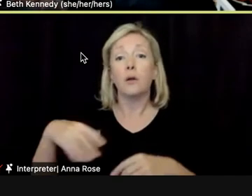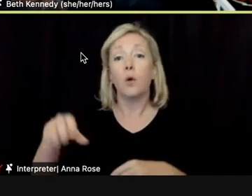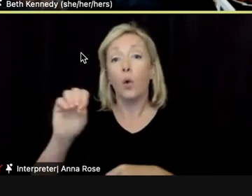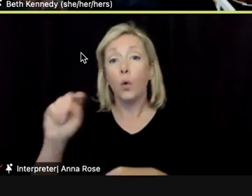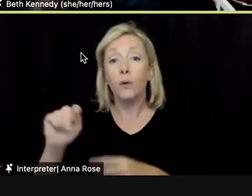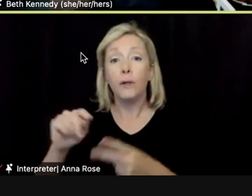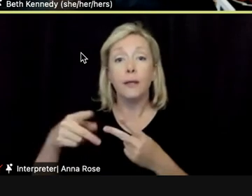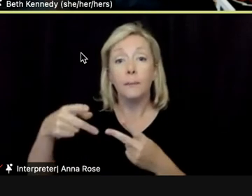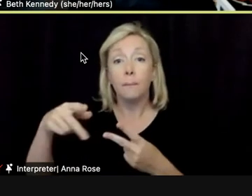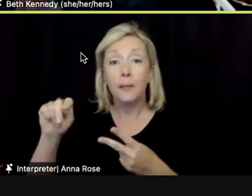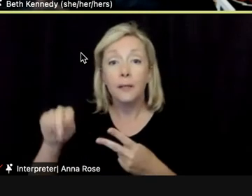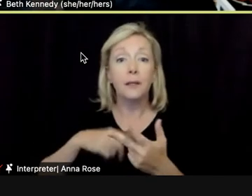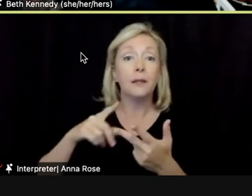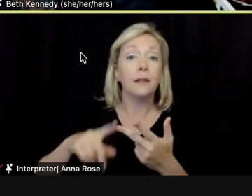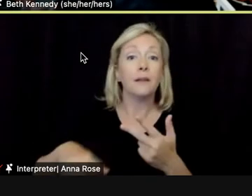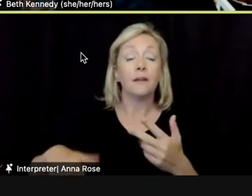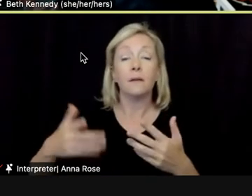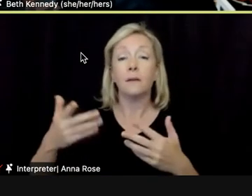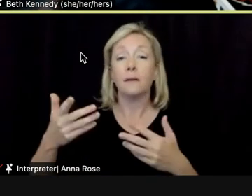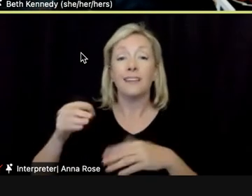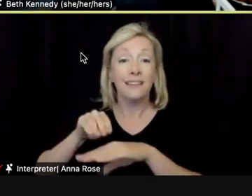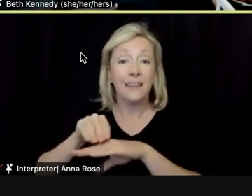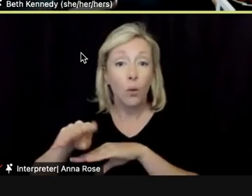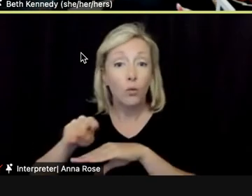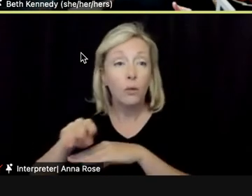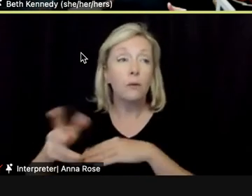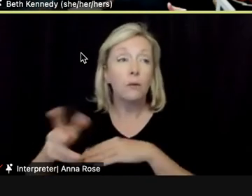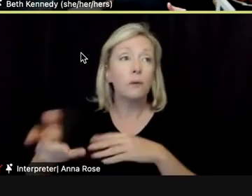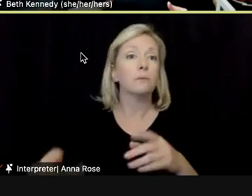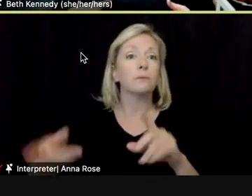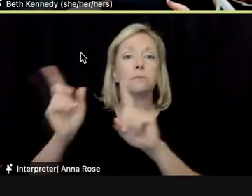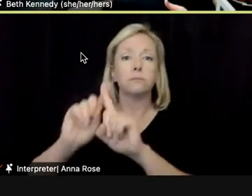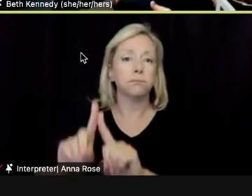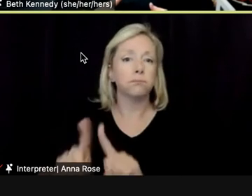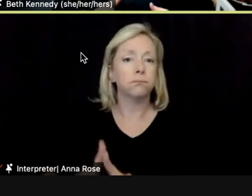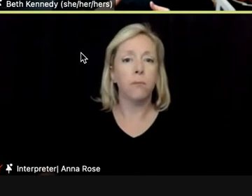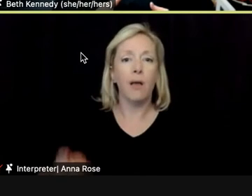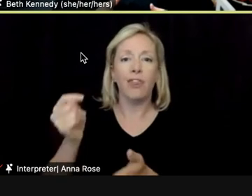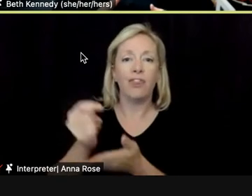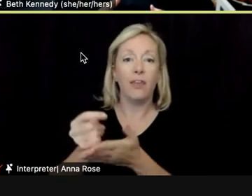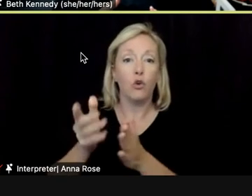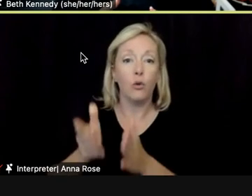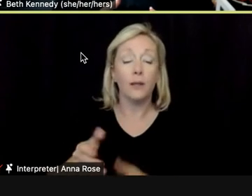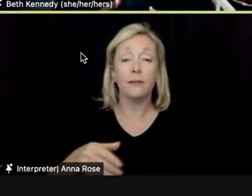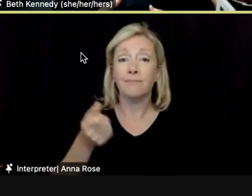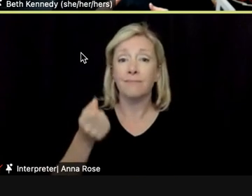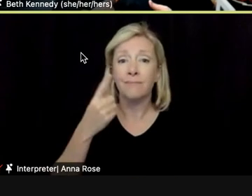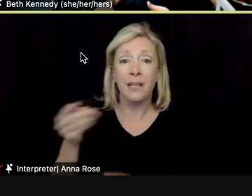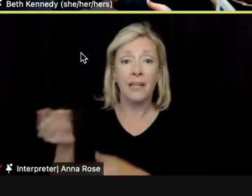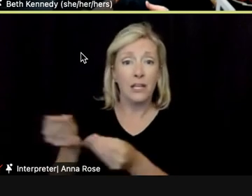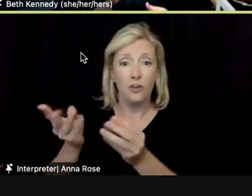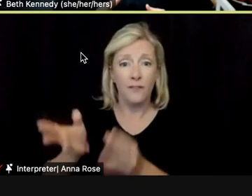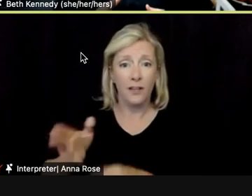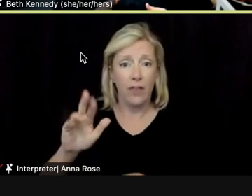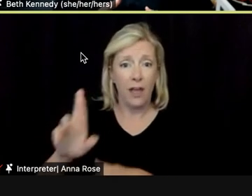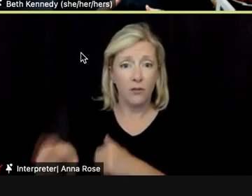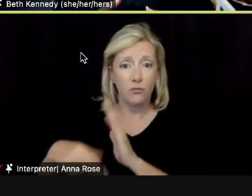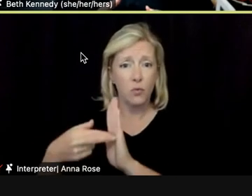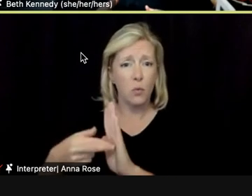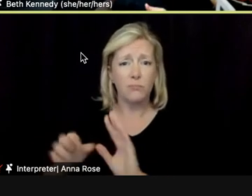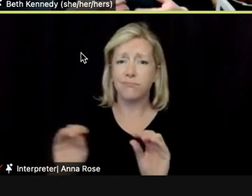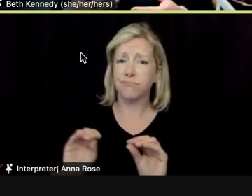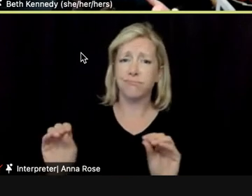might actually be like a counseling type of therapist. And so the intervener is none of those things. But what an